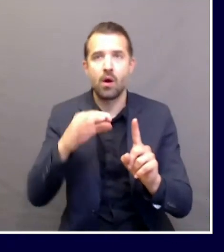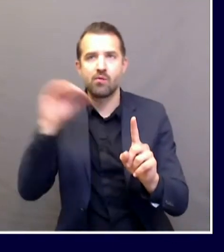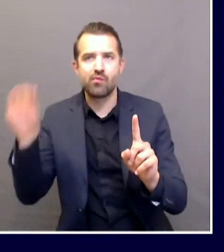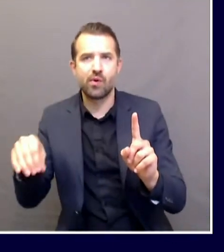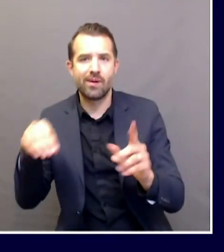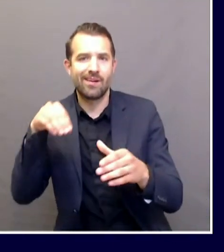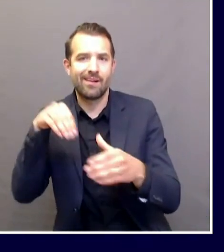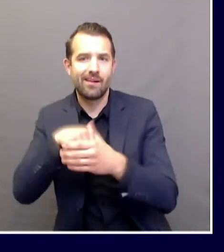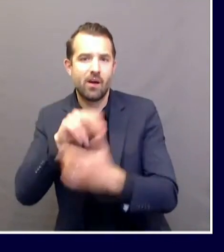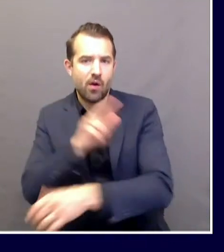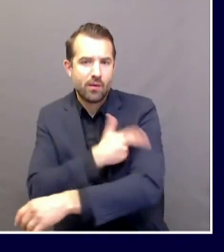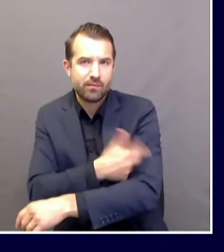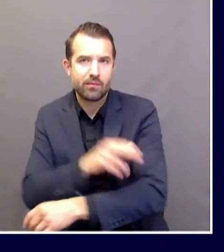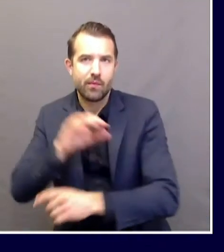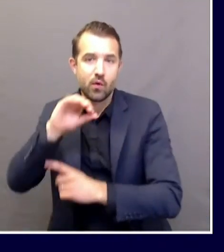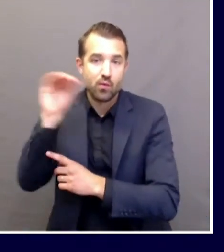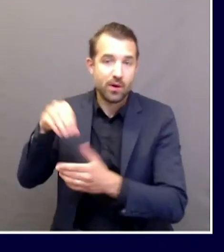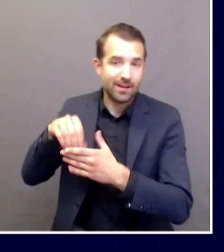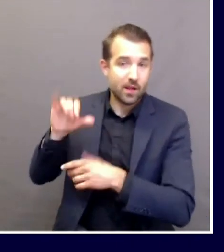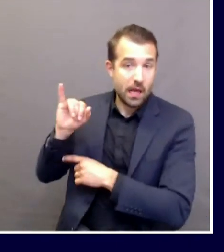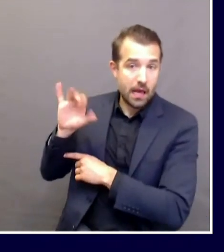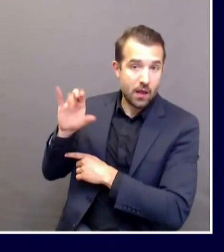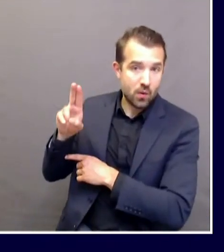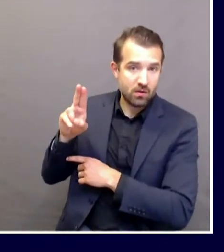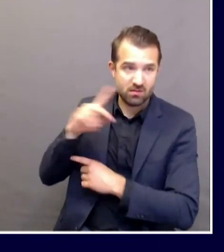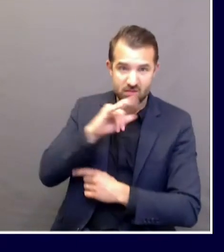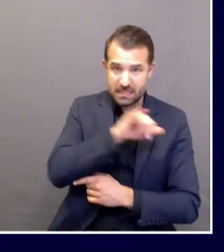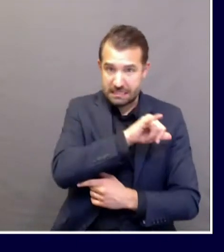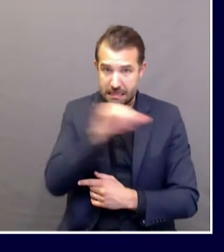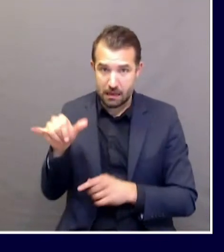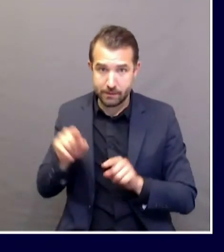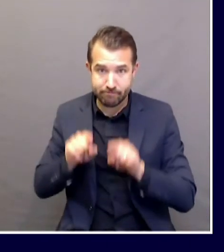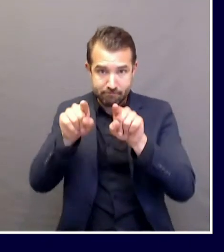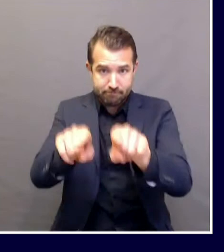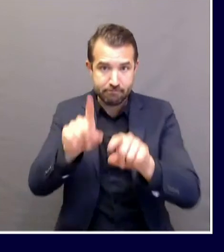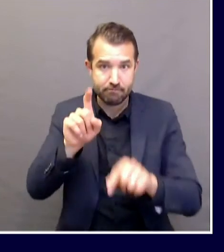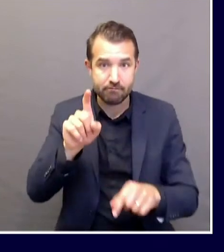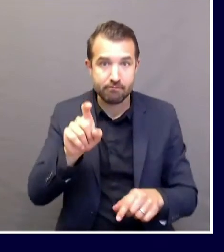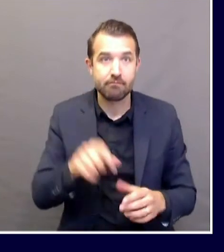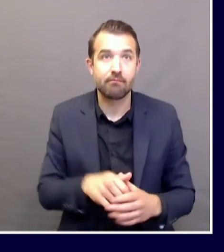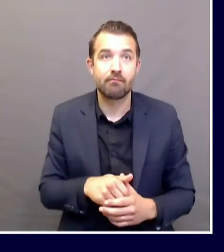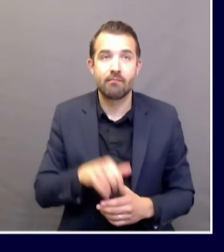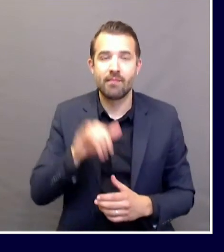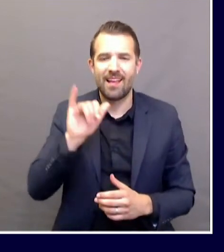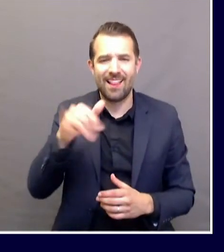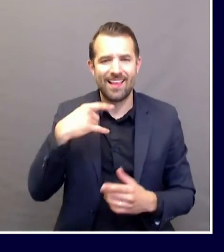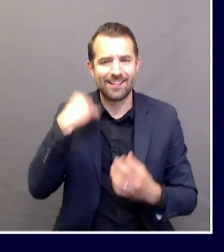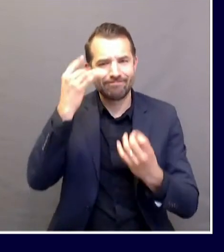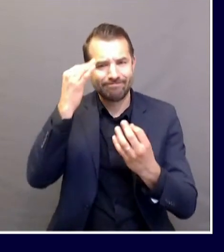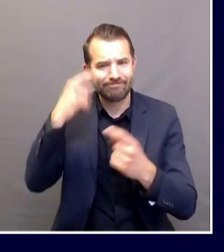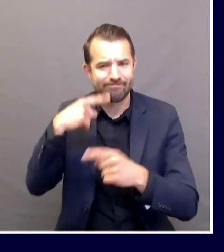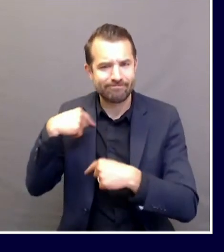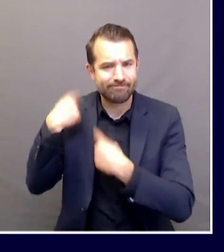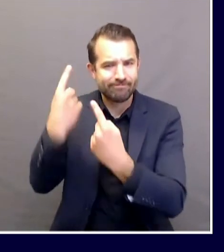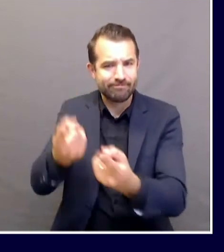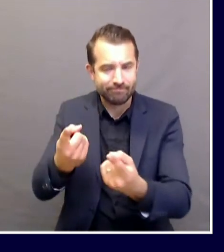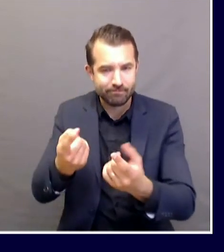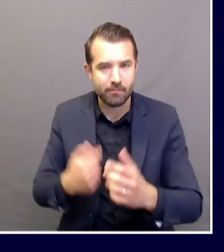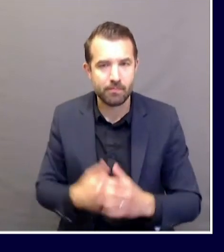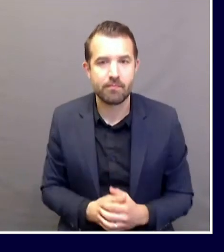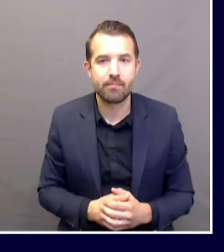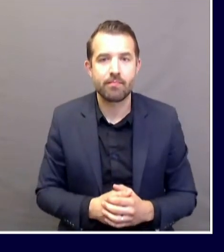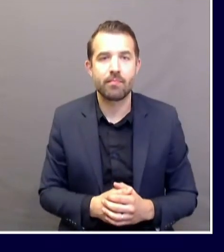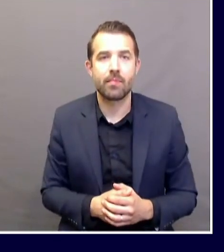we've been thinking about. So you are correct. The number of ICU admissions right now is higher than it's been